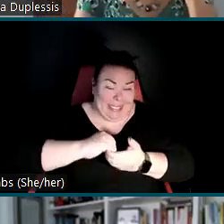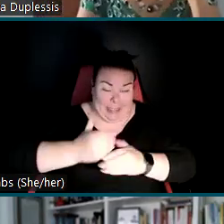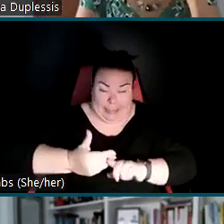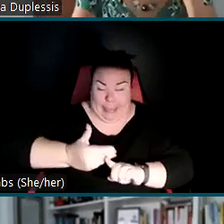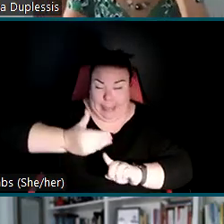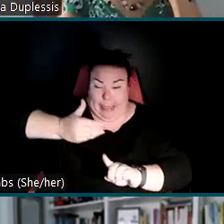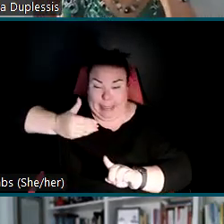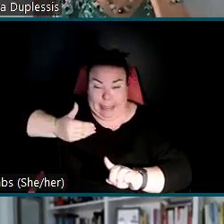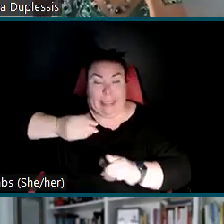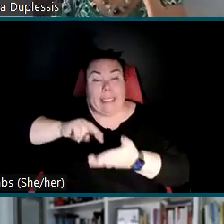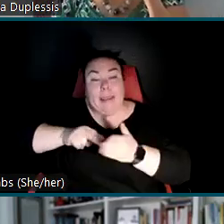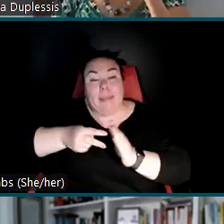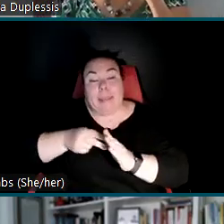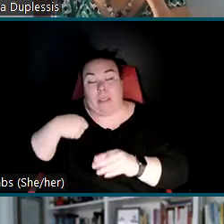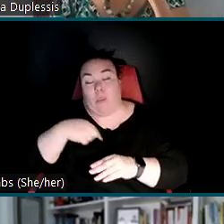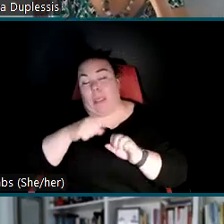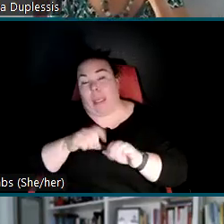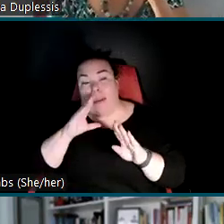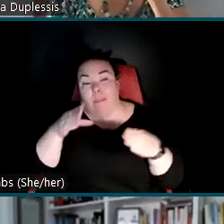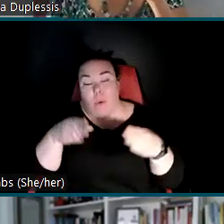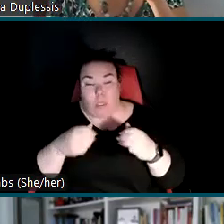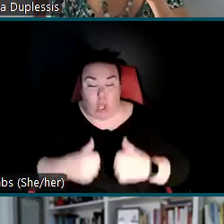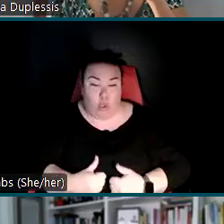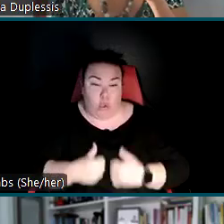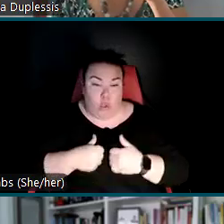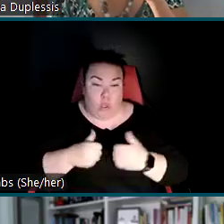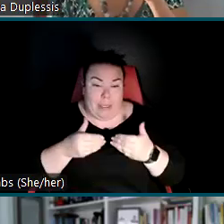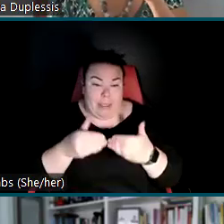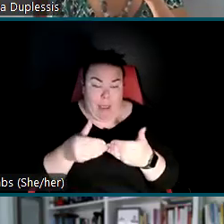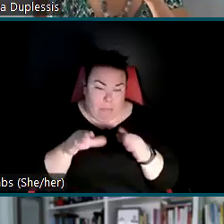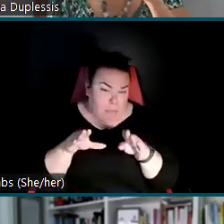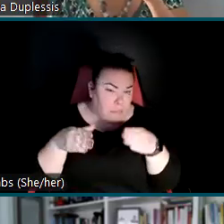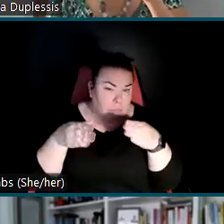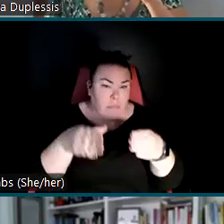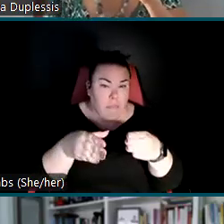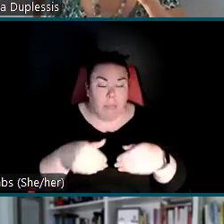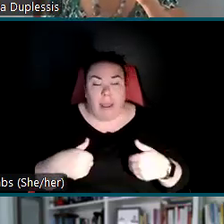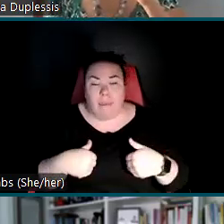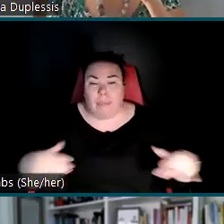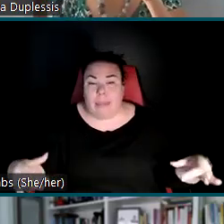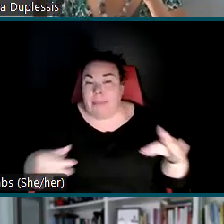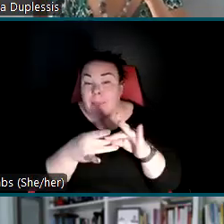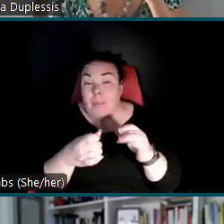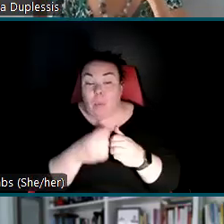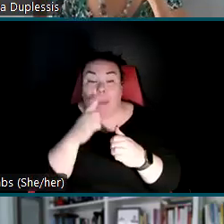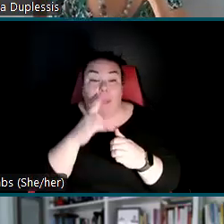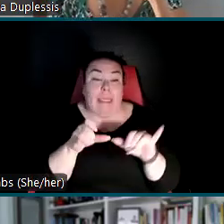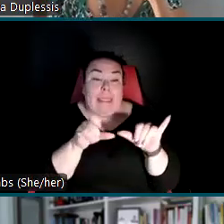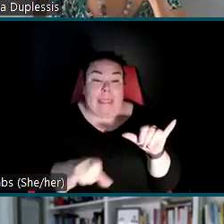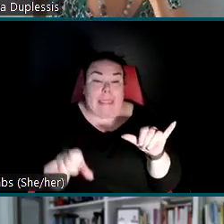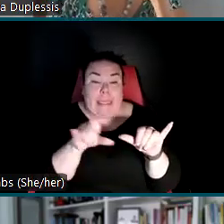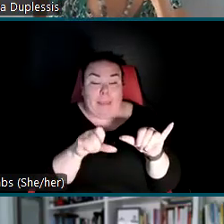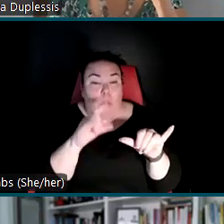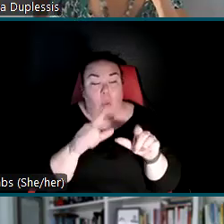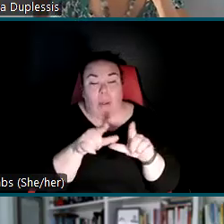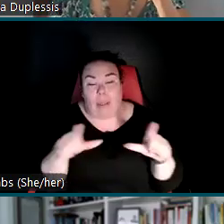center, connects with similar language, and helps us define those roles and hold